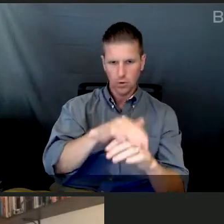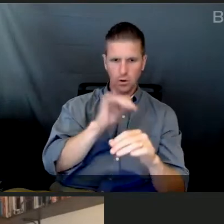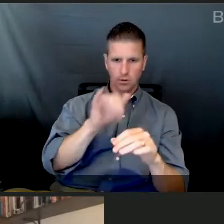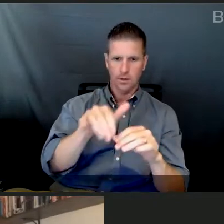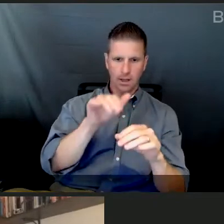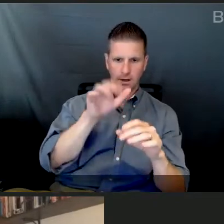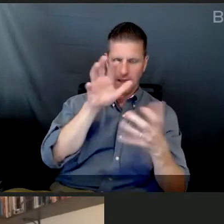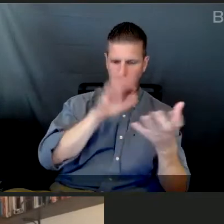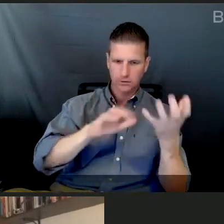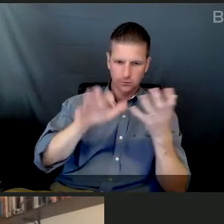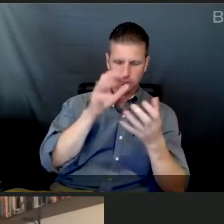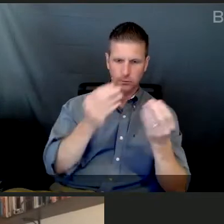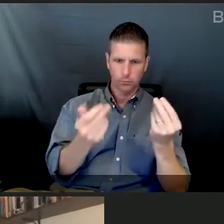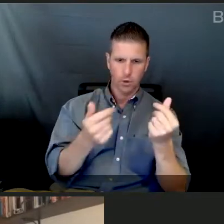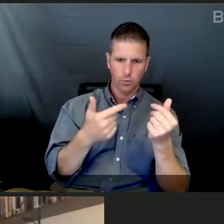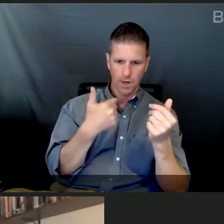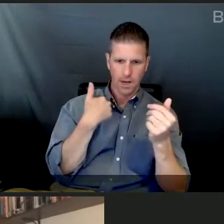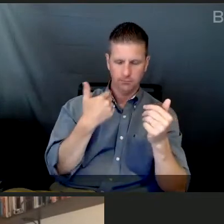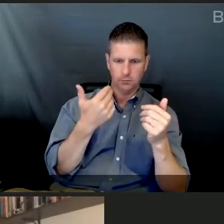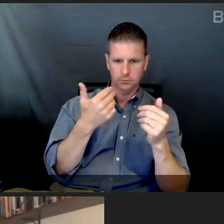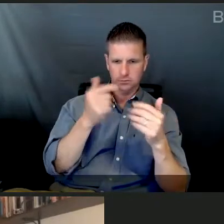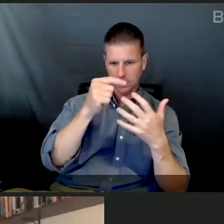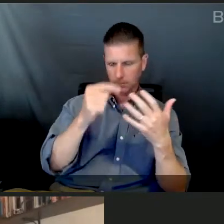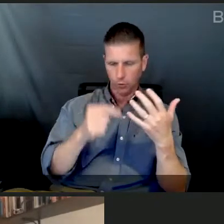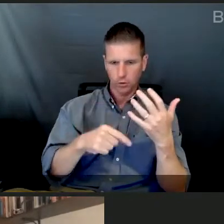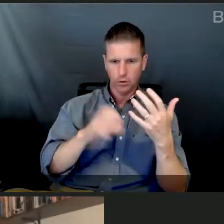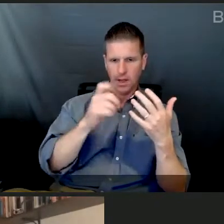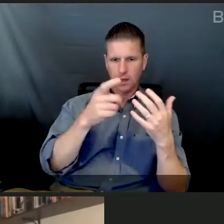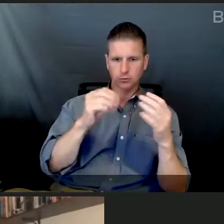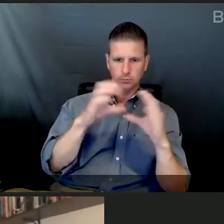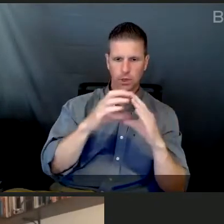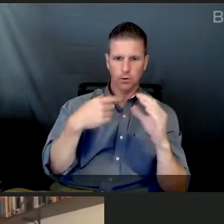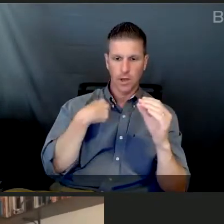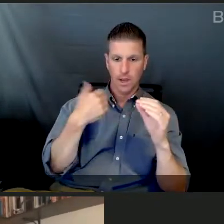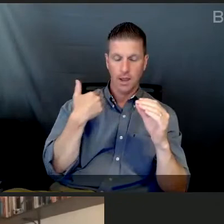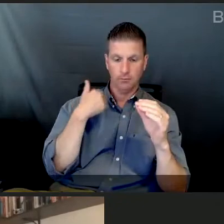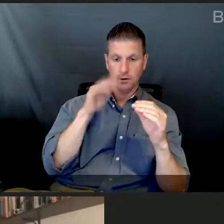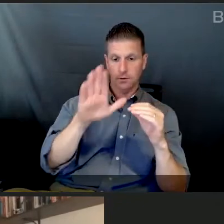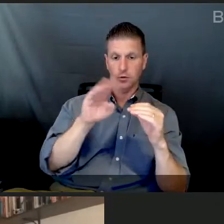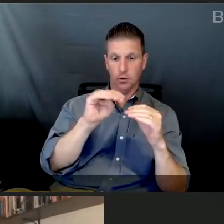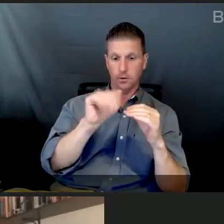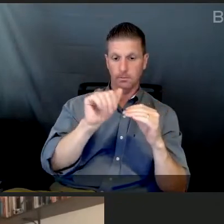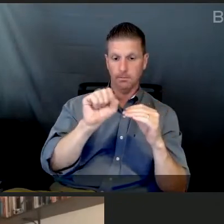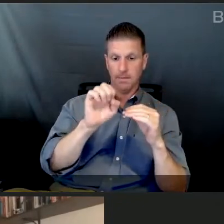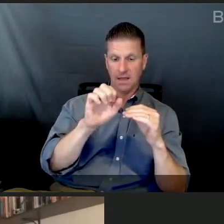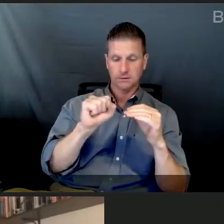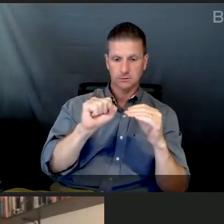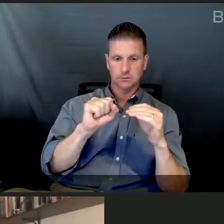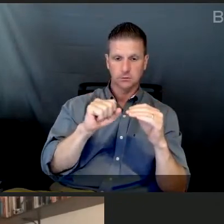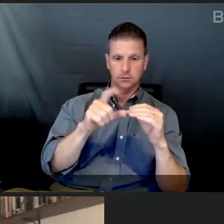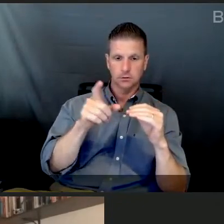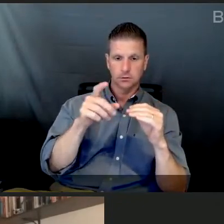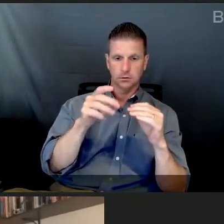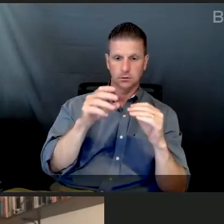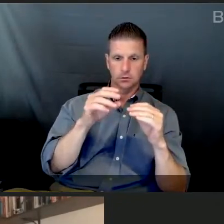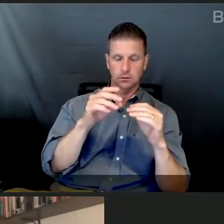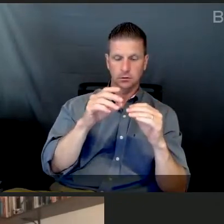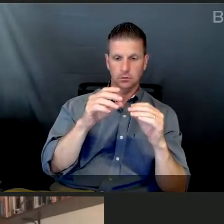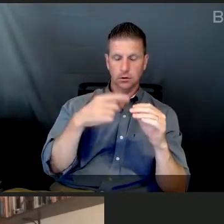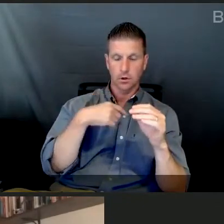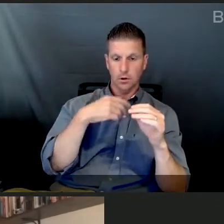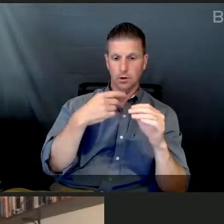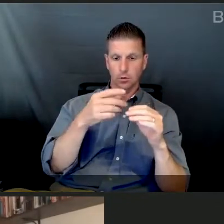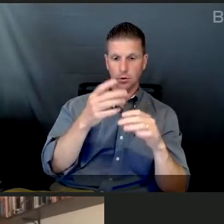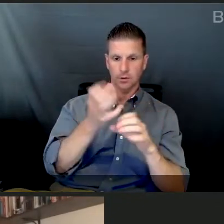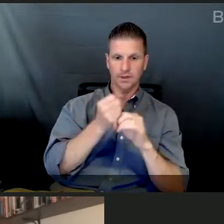so we have a number of these exoplanets for which we have their masses, which are model-independent masses, and we're about to get